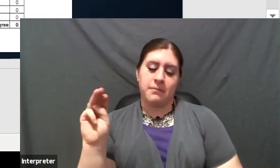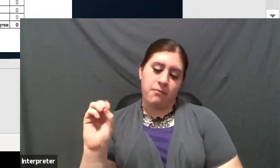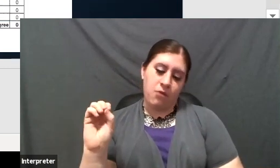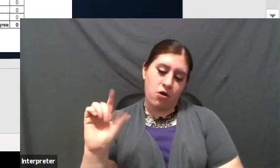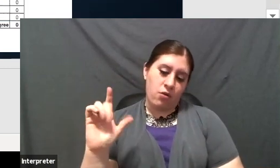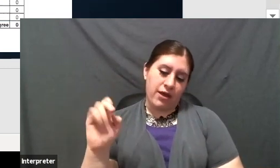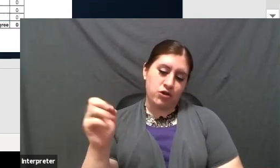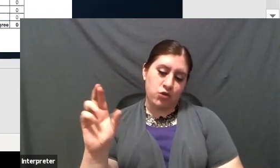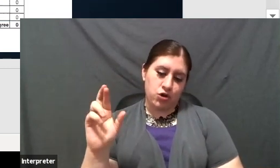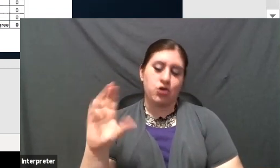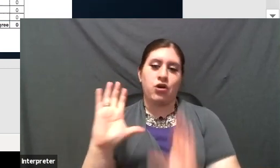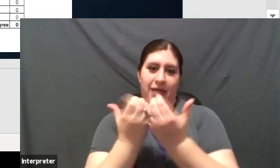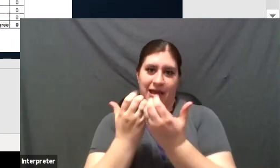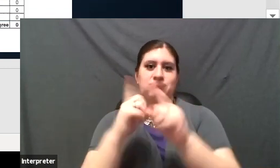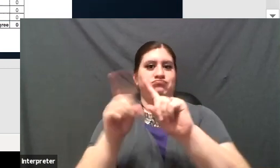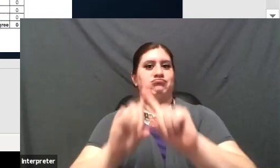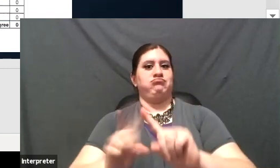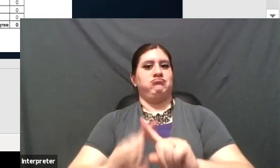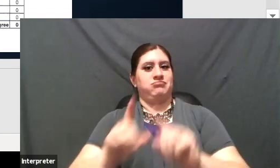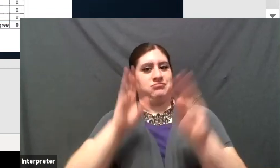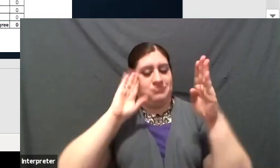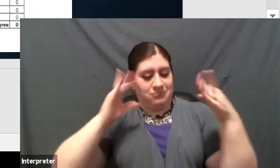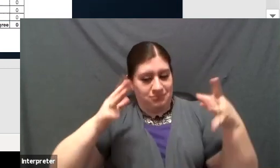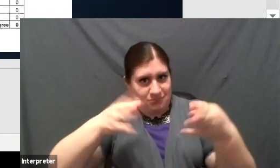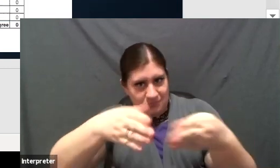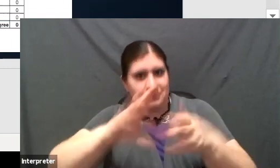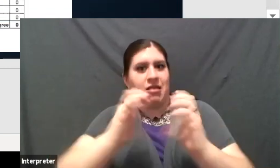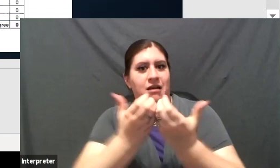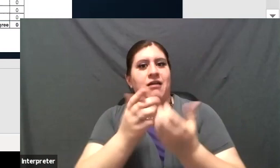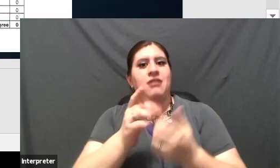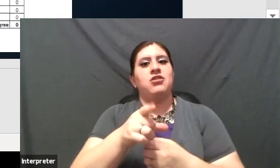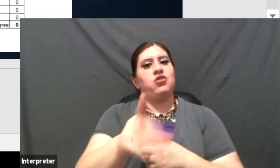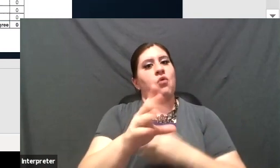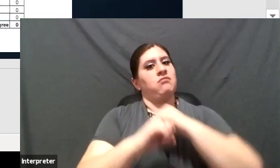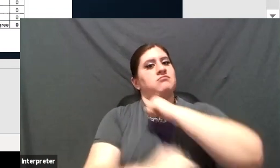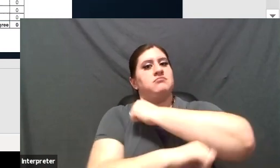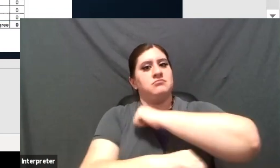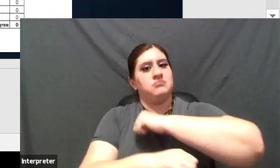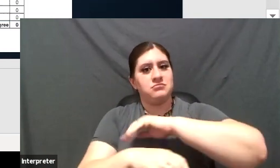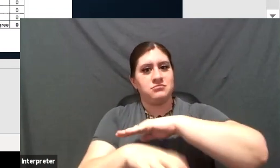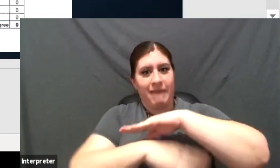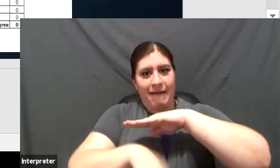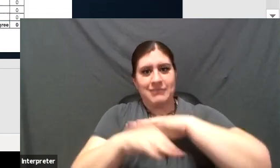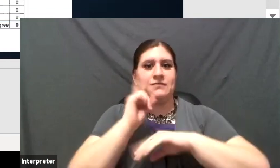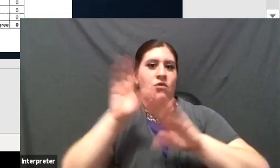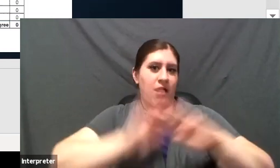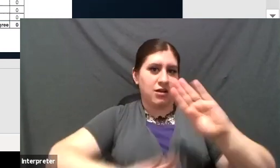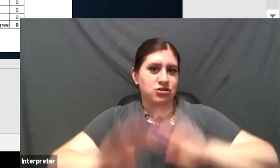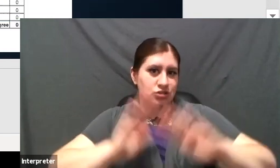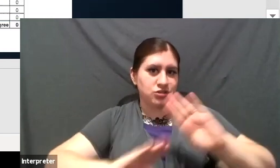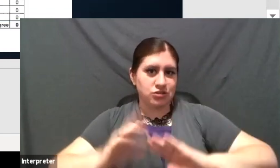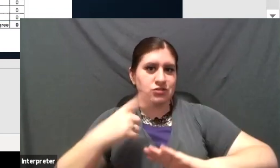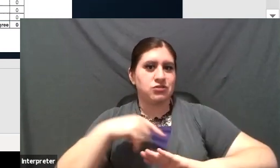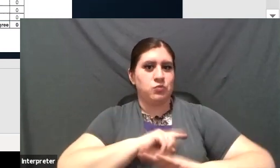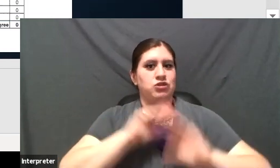essential to the biology degree. And so this is your sort of fundamental baseline knowledge in biology we're teaching with